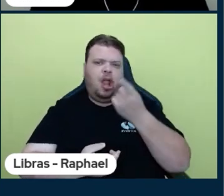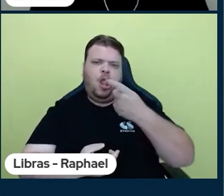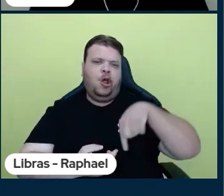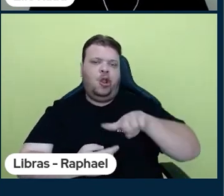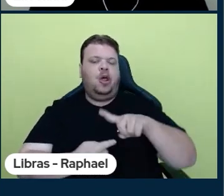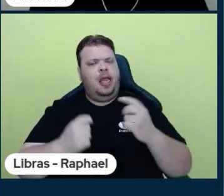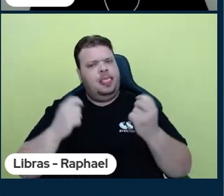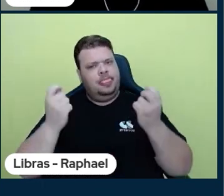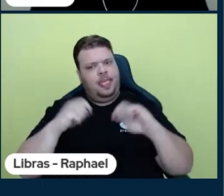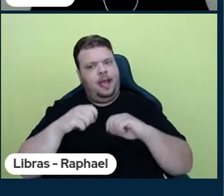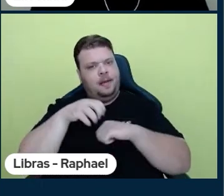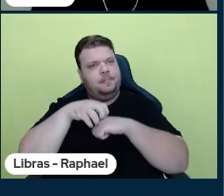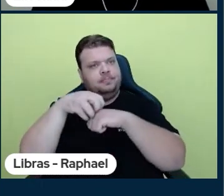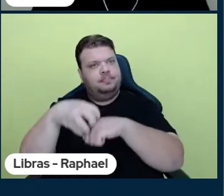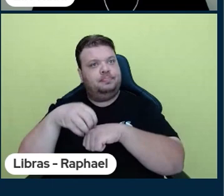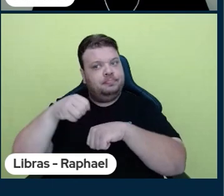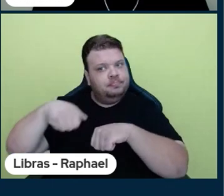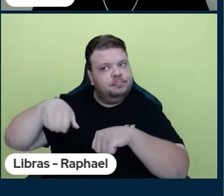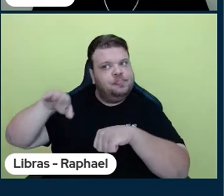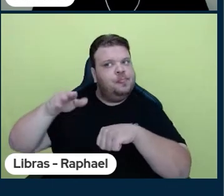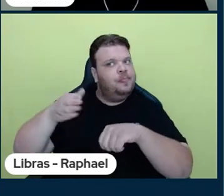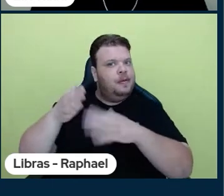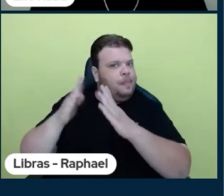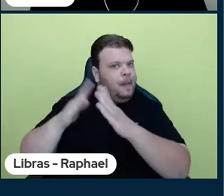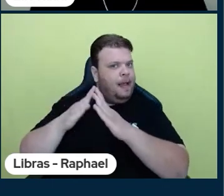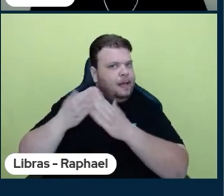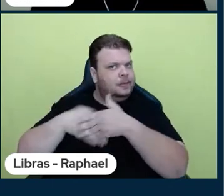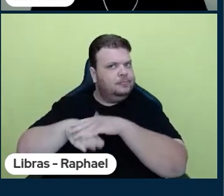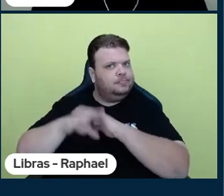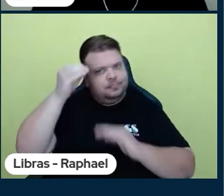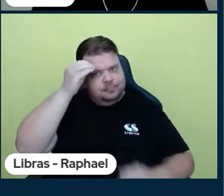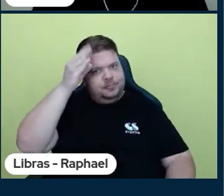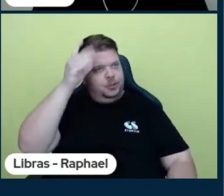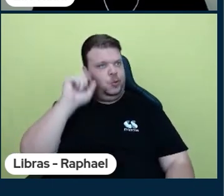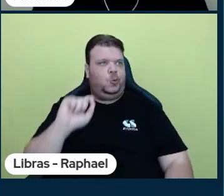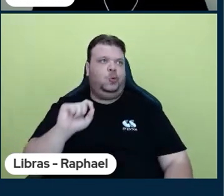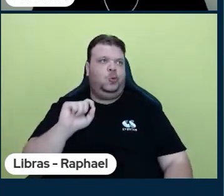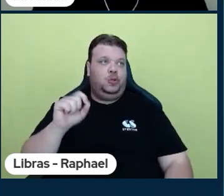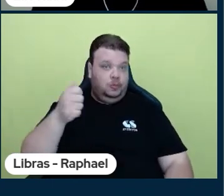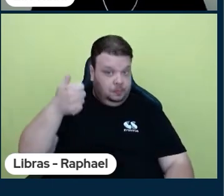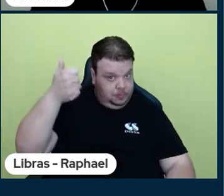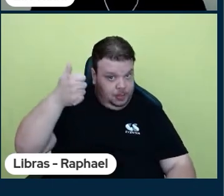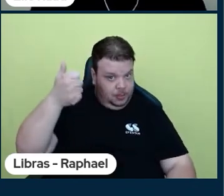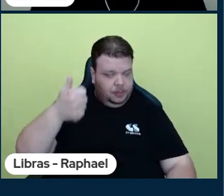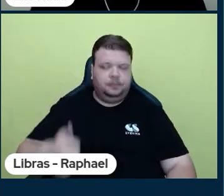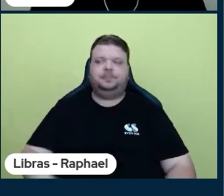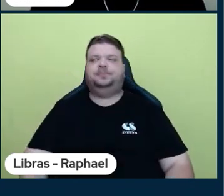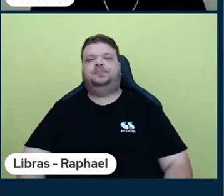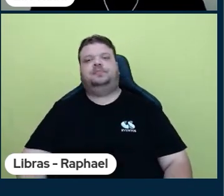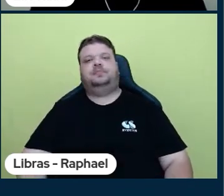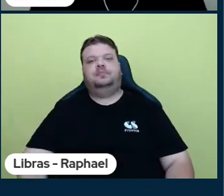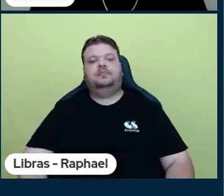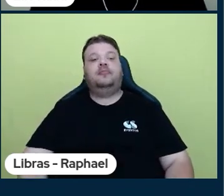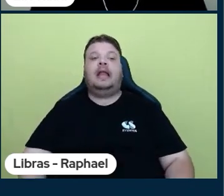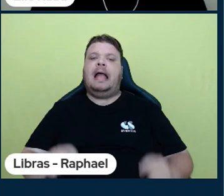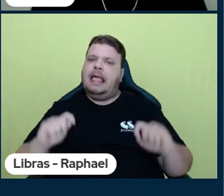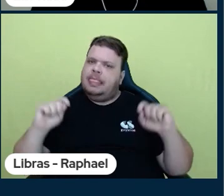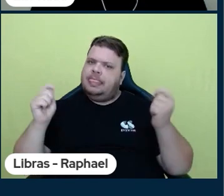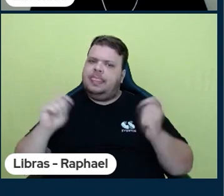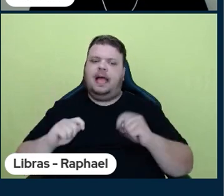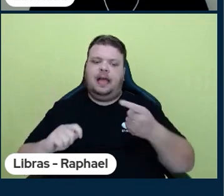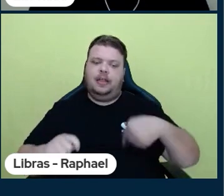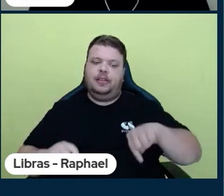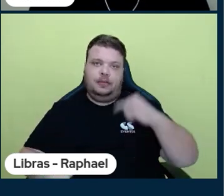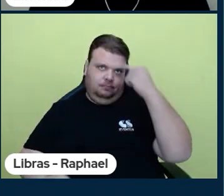rethinking the research. This search can be imagined as a two-way conversation between the user and the